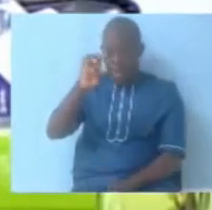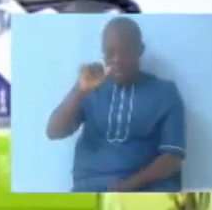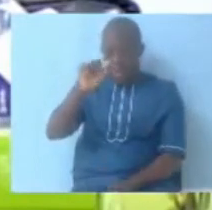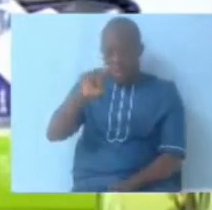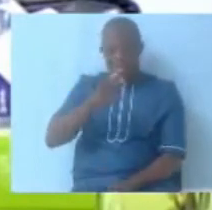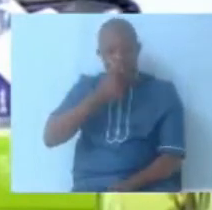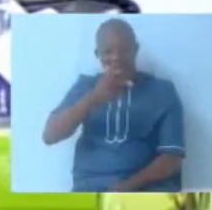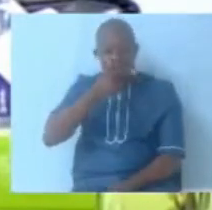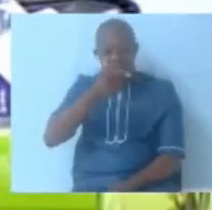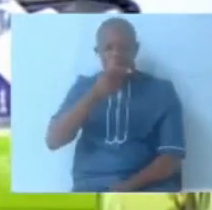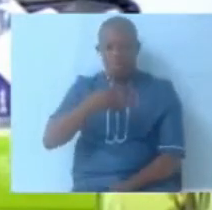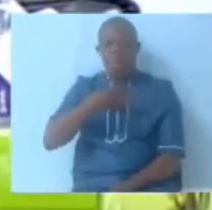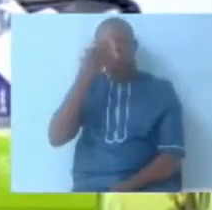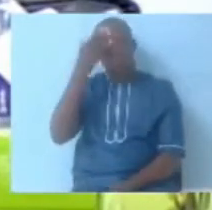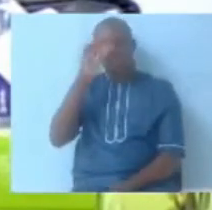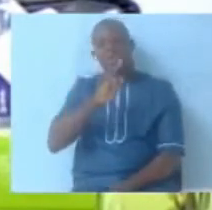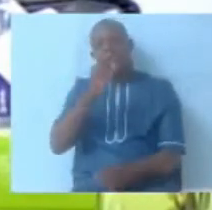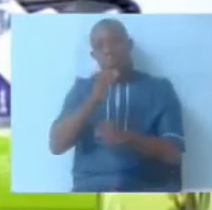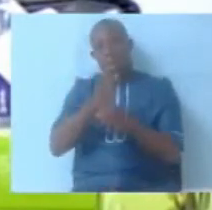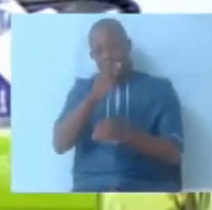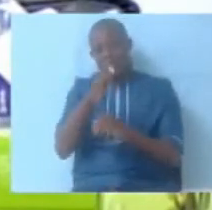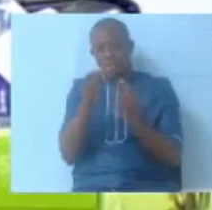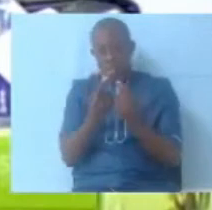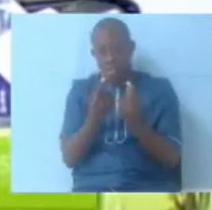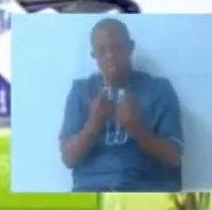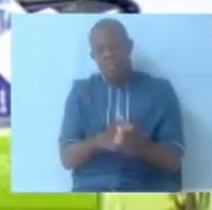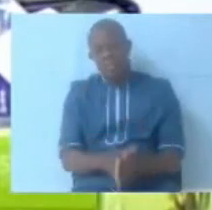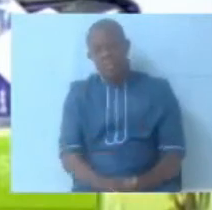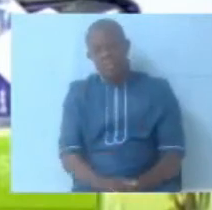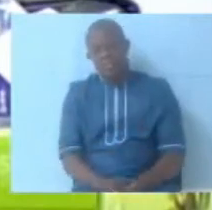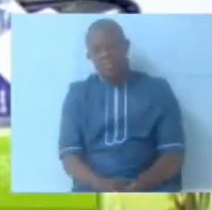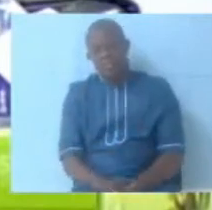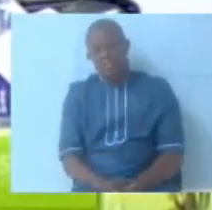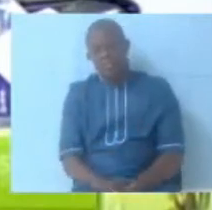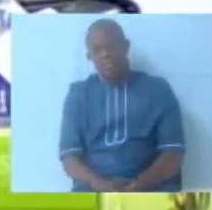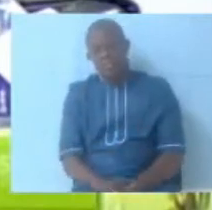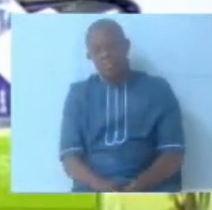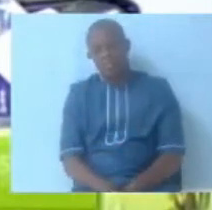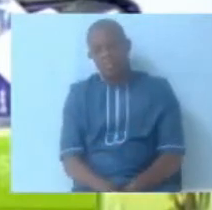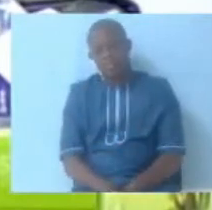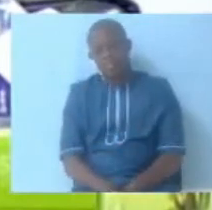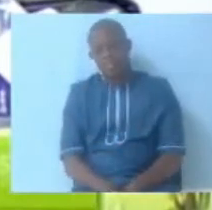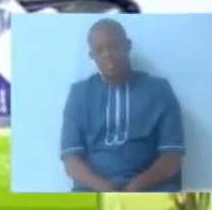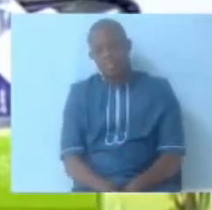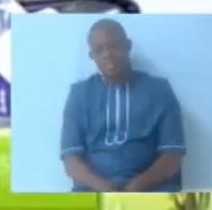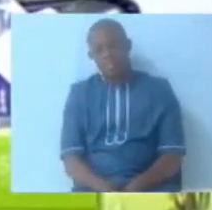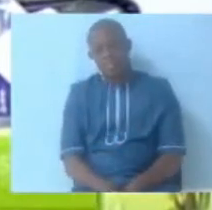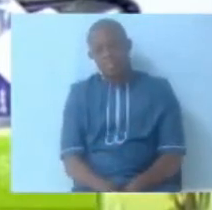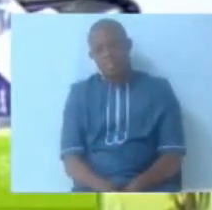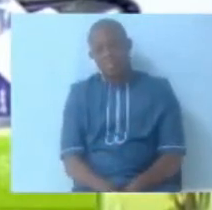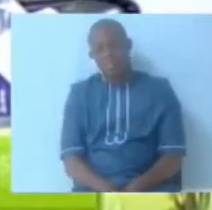ni master membe nunje ba fula me Usman Jame biri nga damre ka letter on yin karandrong aya borondi follow on yin karandrong ajeleta lefta ka wata